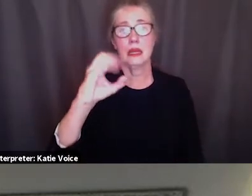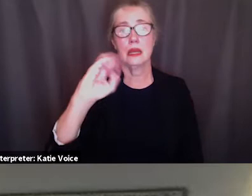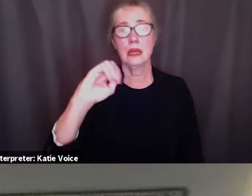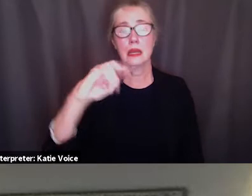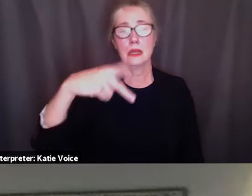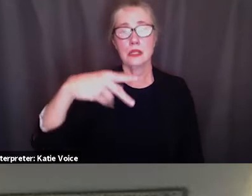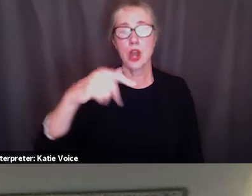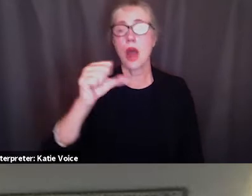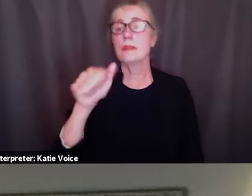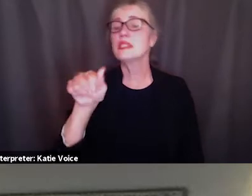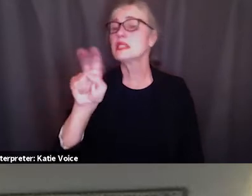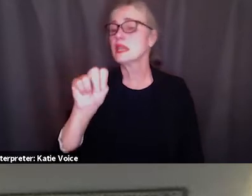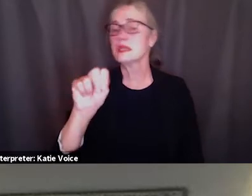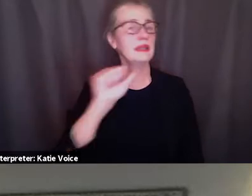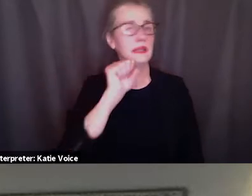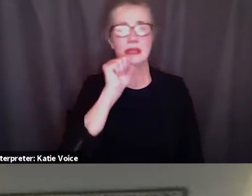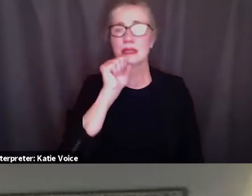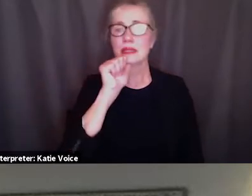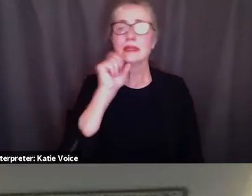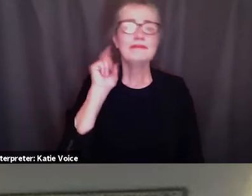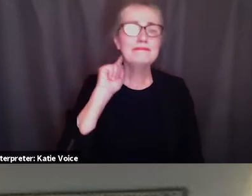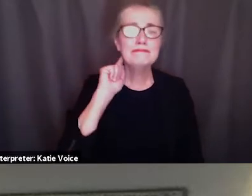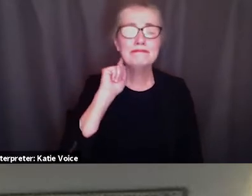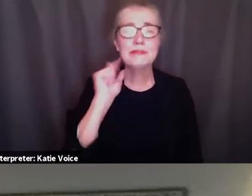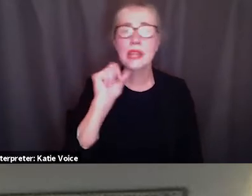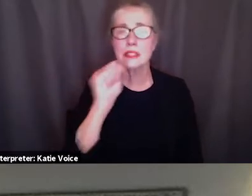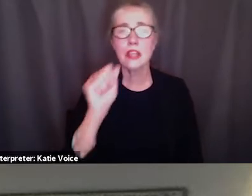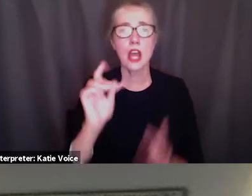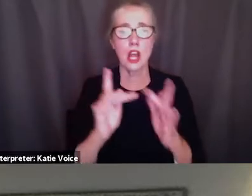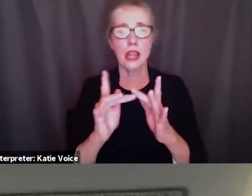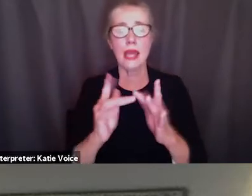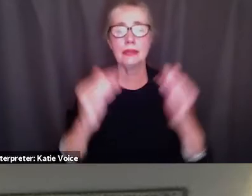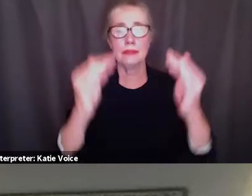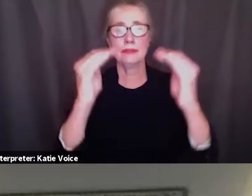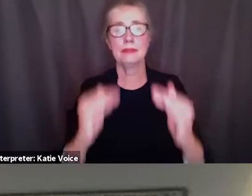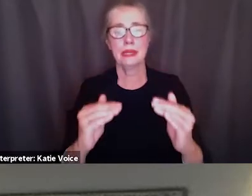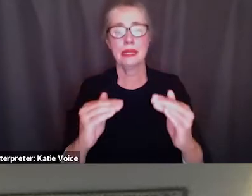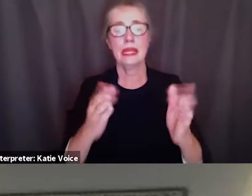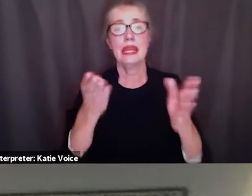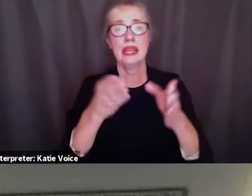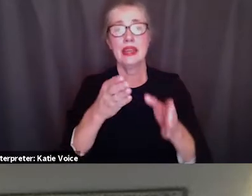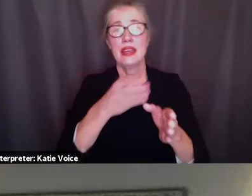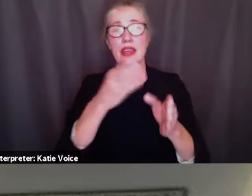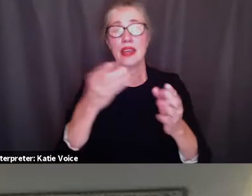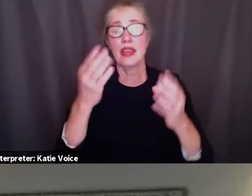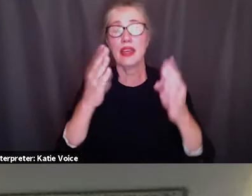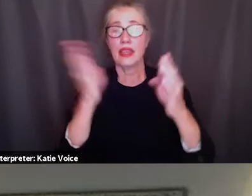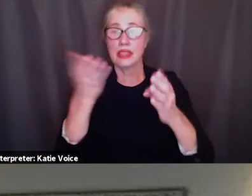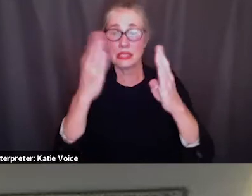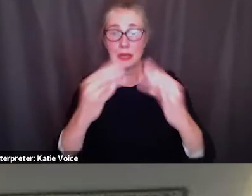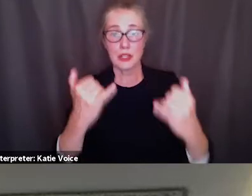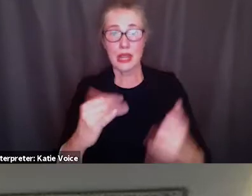Caitlin Thompson is not online. Our next speaker is Christy Lozano.